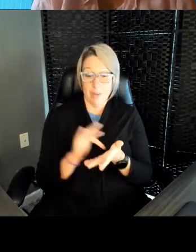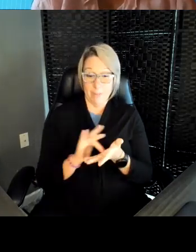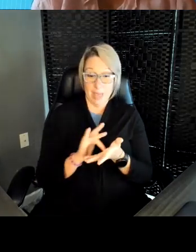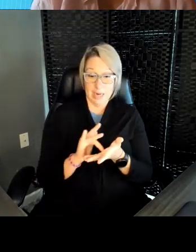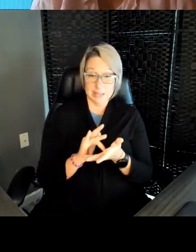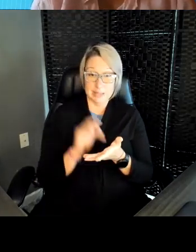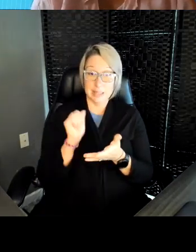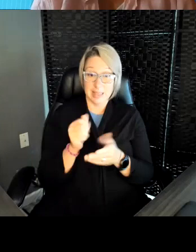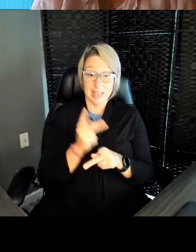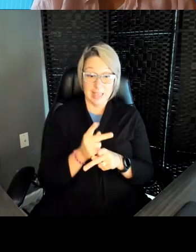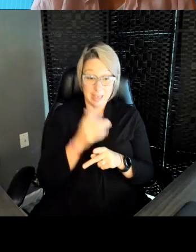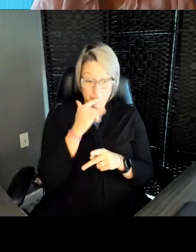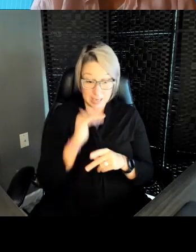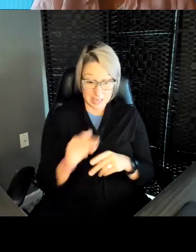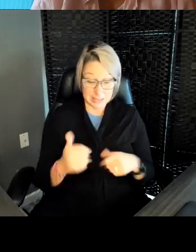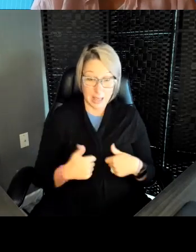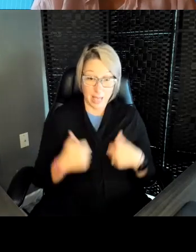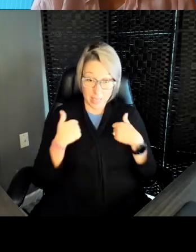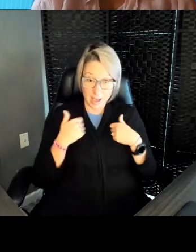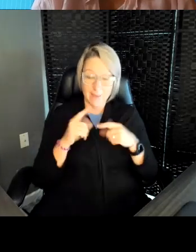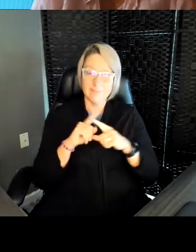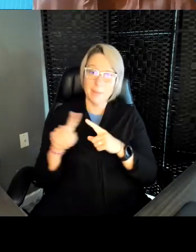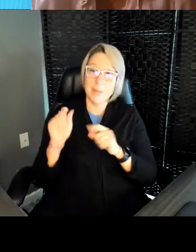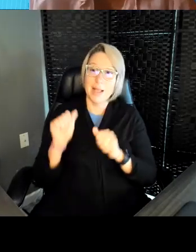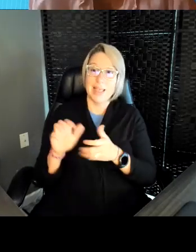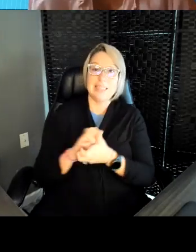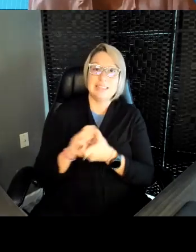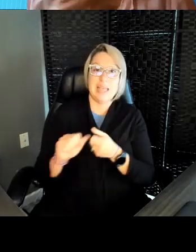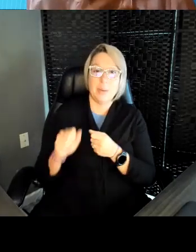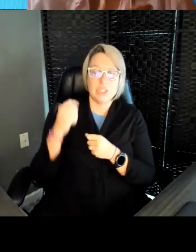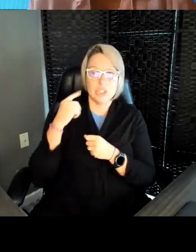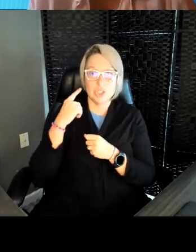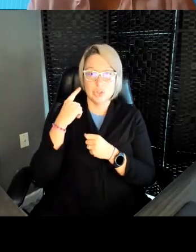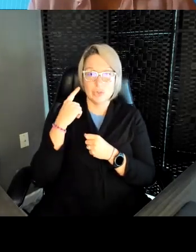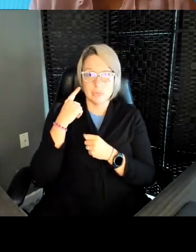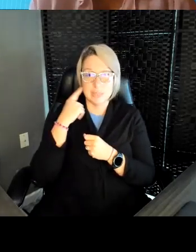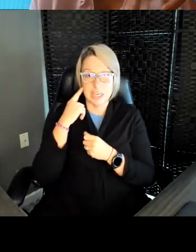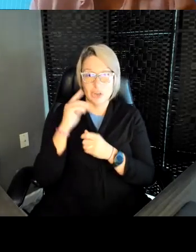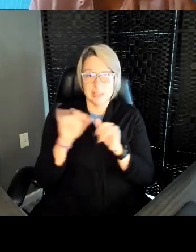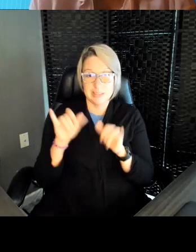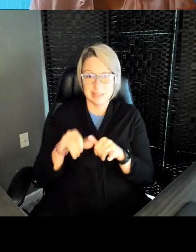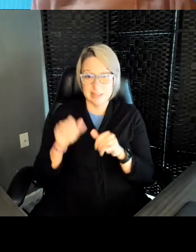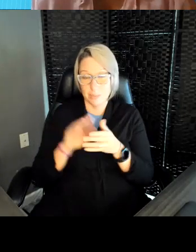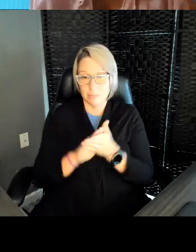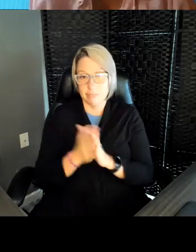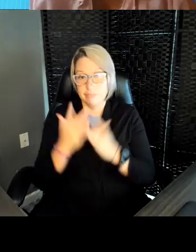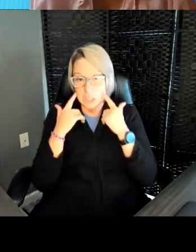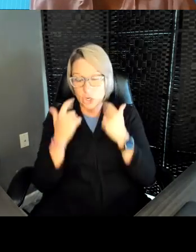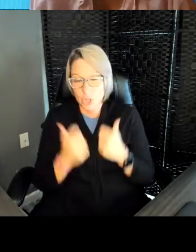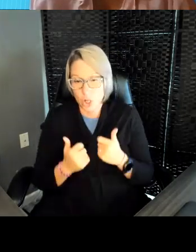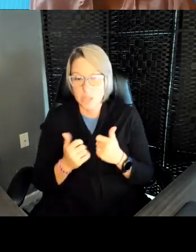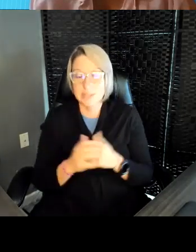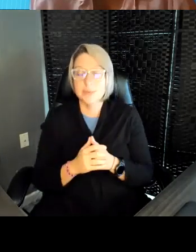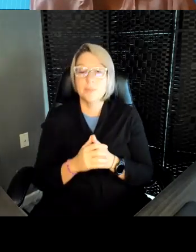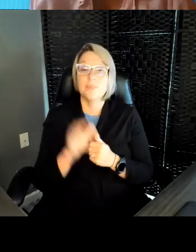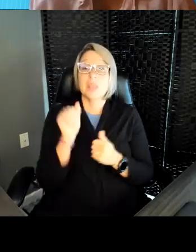kids alive, but they also are damaging to the hearing system. And that can happen right at birth, and that can actually happen later